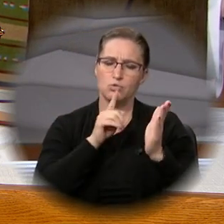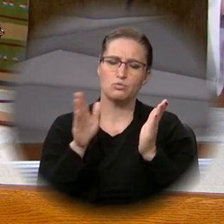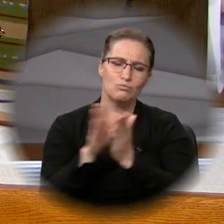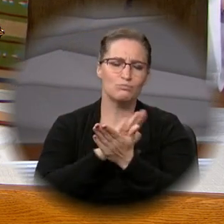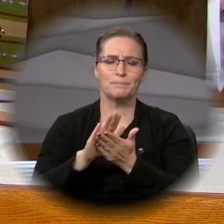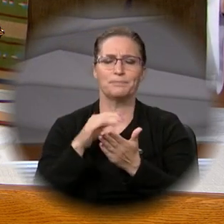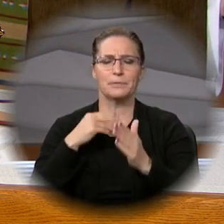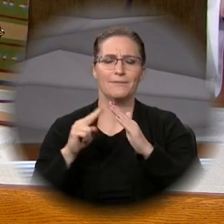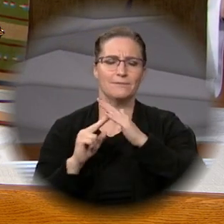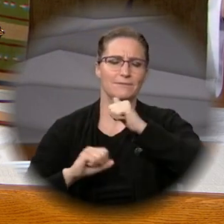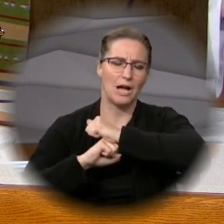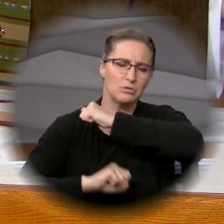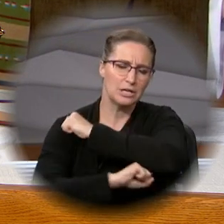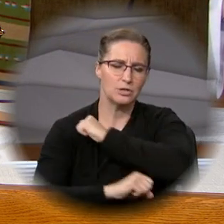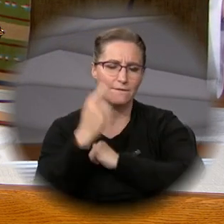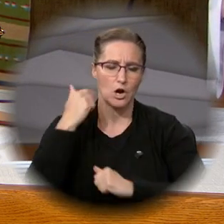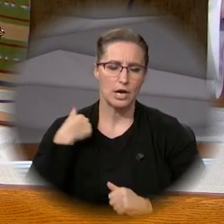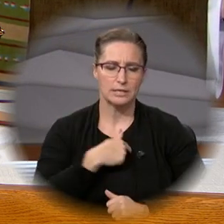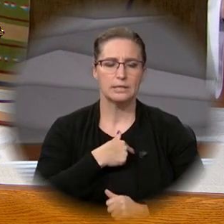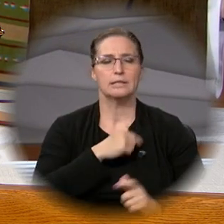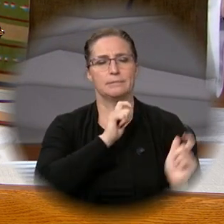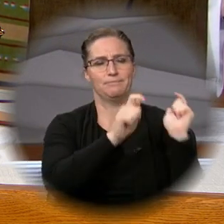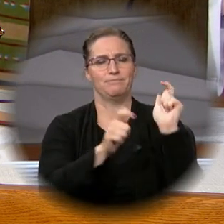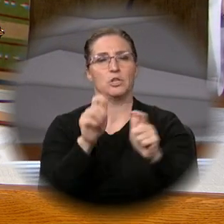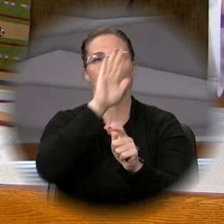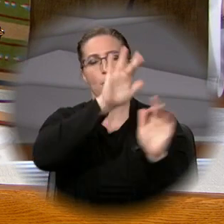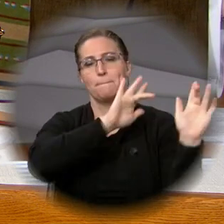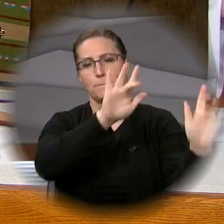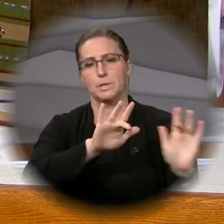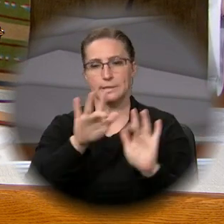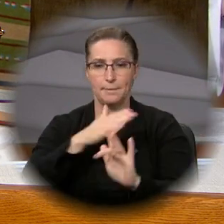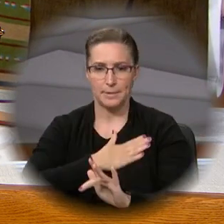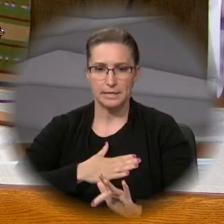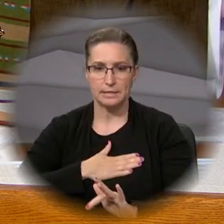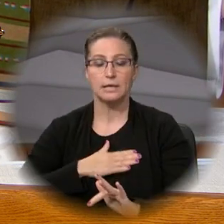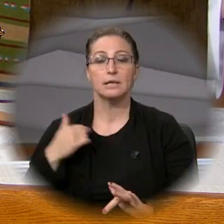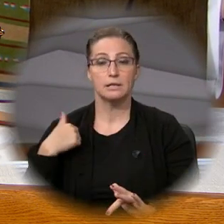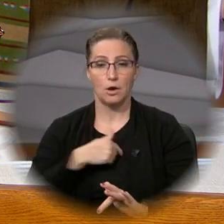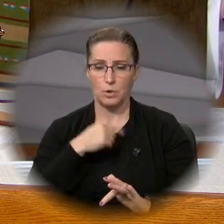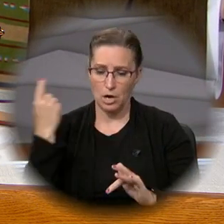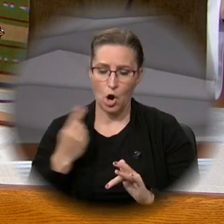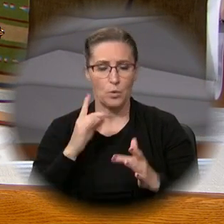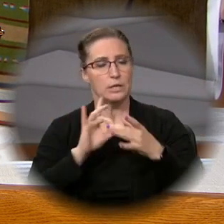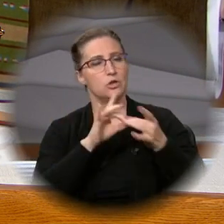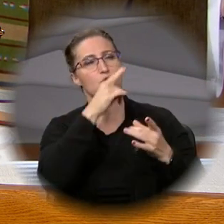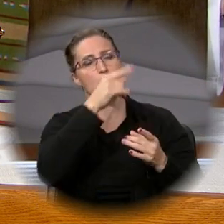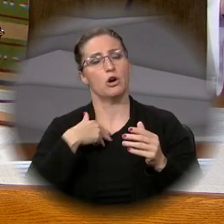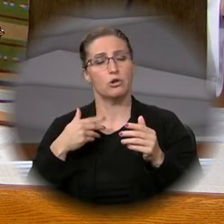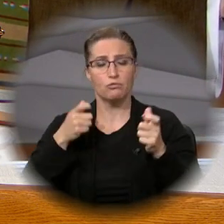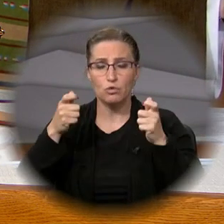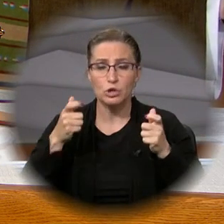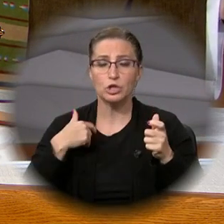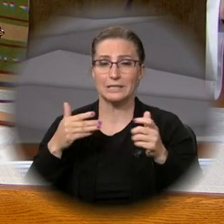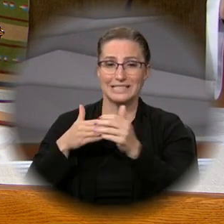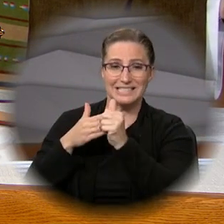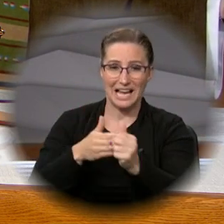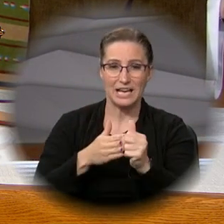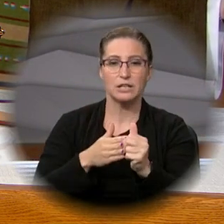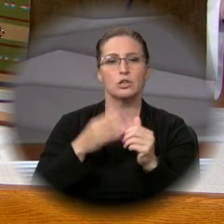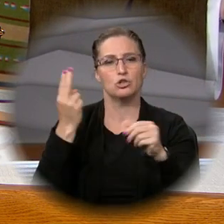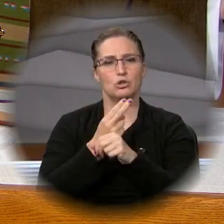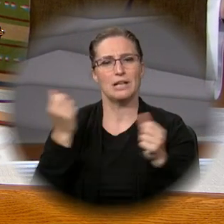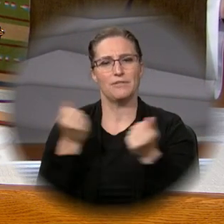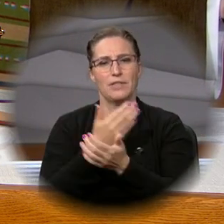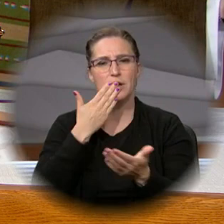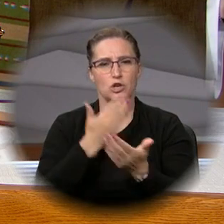holy, bestow in abundance your mercy upon us, and grant that with you as our ruler and guide, we may use the good things